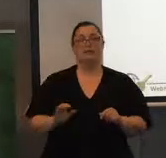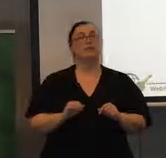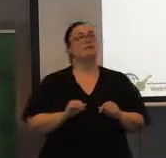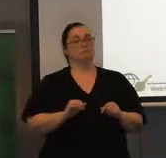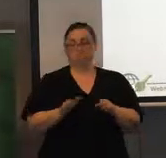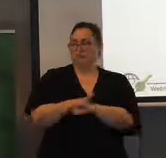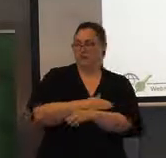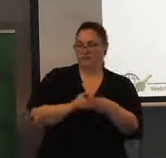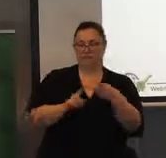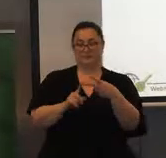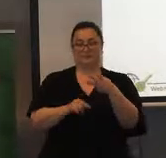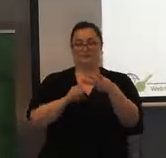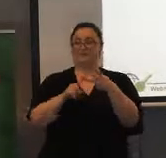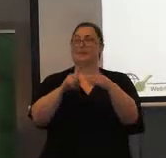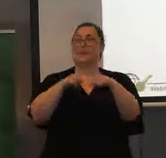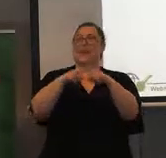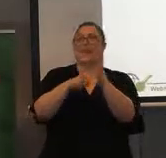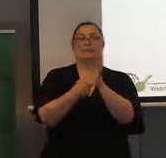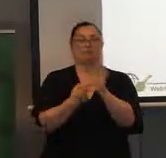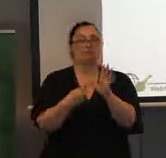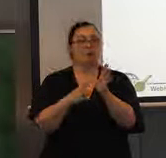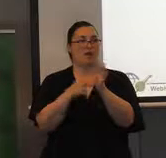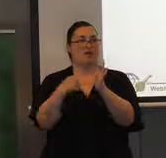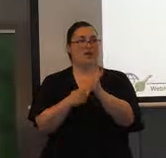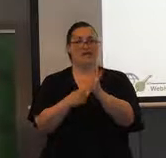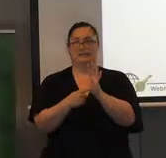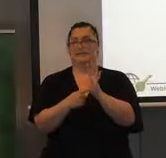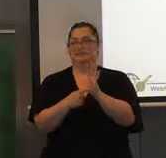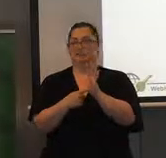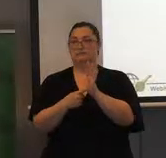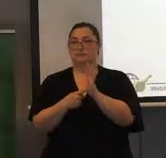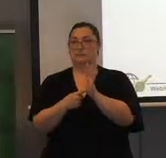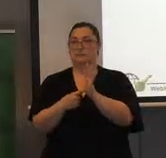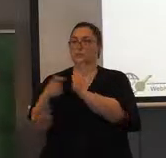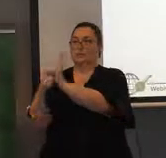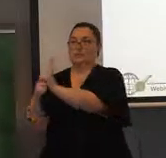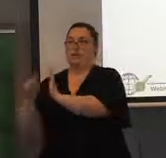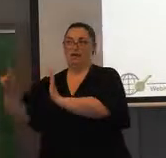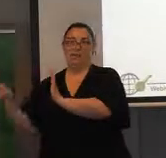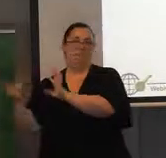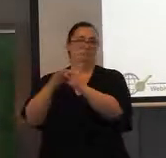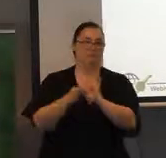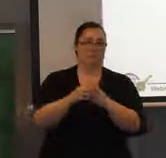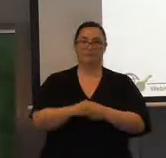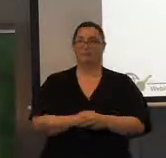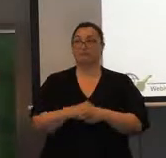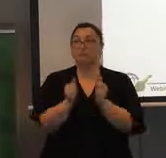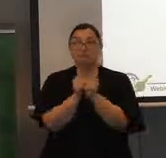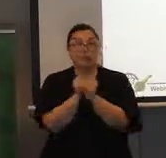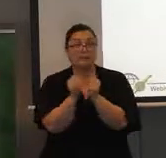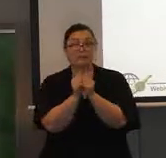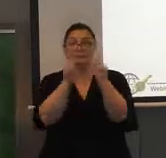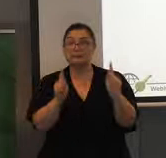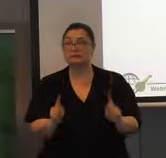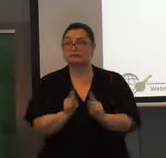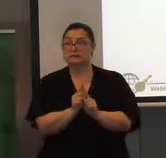minute, but that's covered as well. Also your extranets, any supplier connections that you have. Any documents